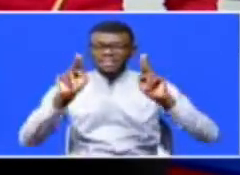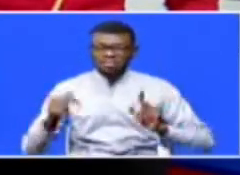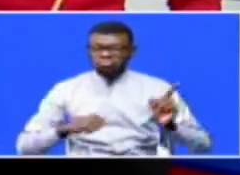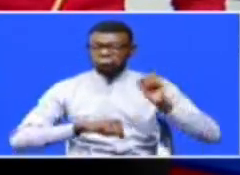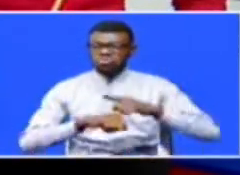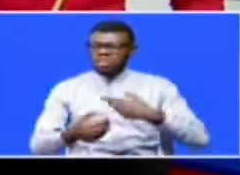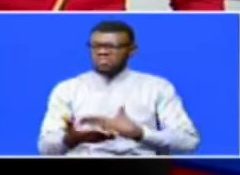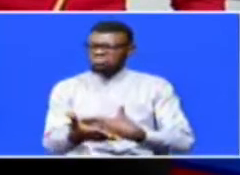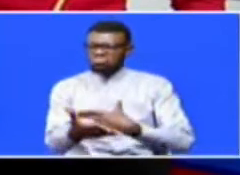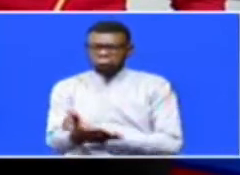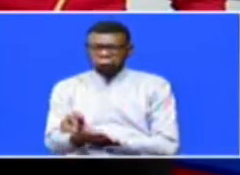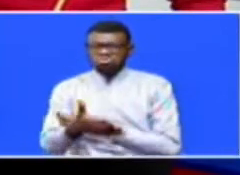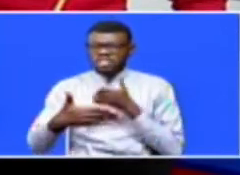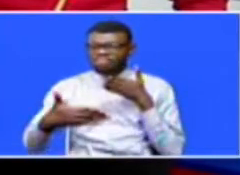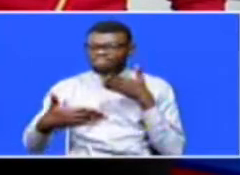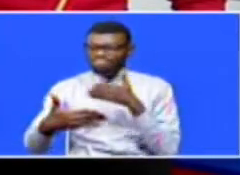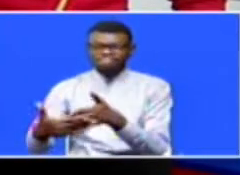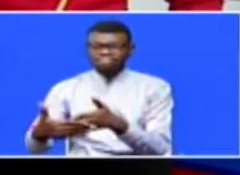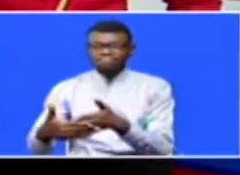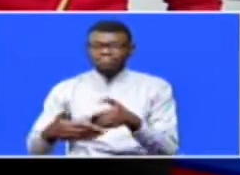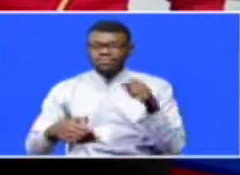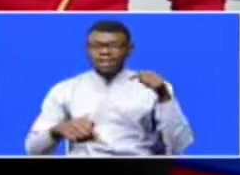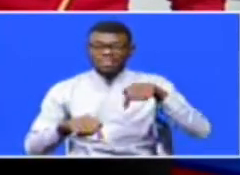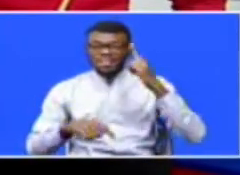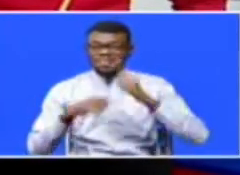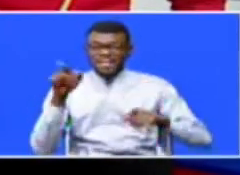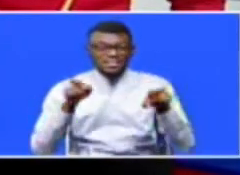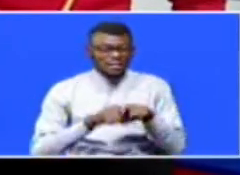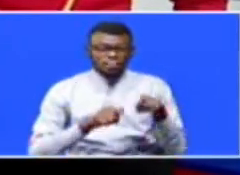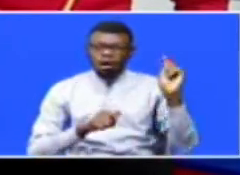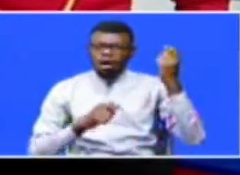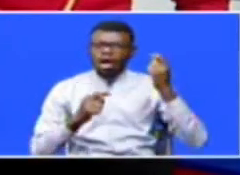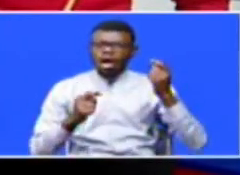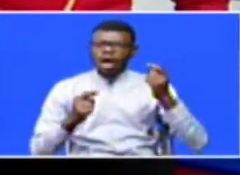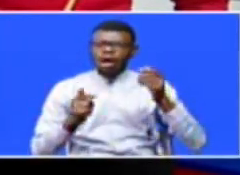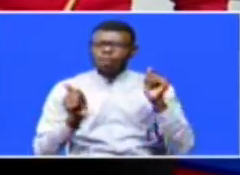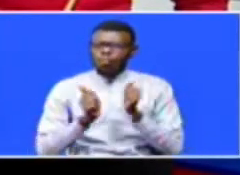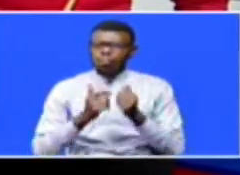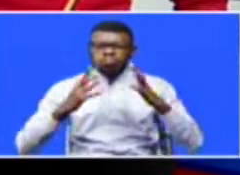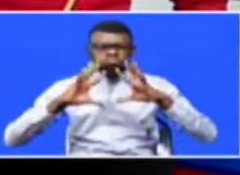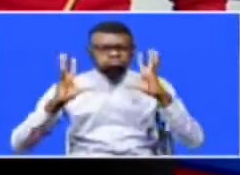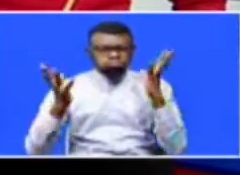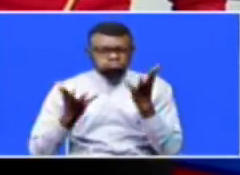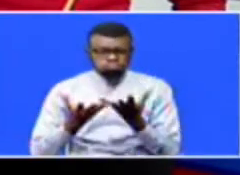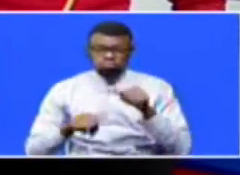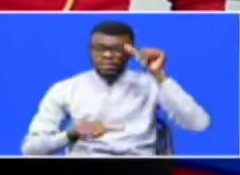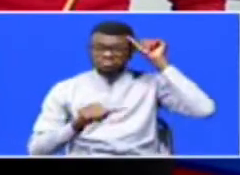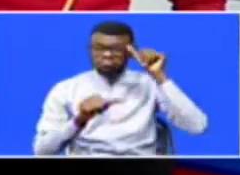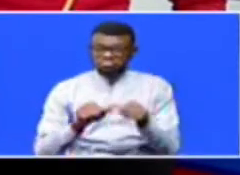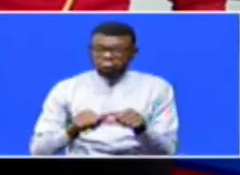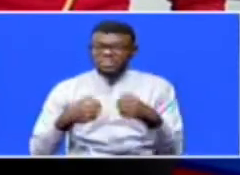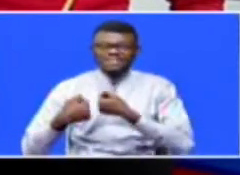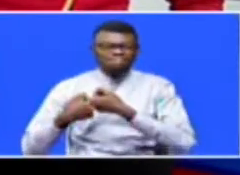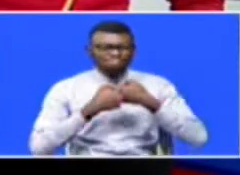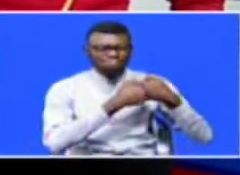Drug Abuse and Illicit Trafficking, and this year wasn't different. But as Kenya joined the rest of the globe to reflect on the gains made and